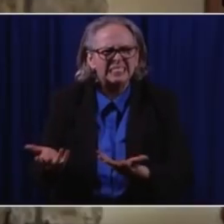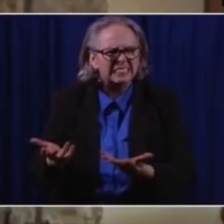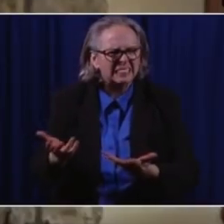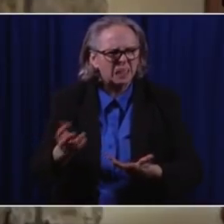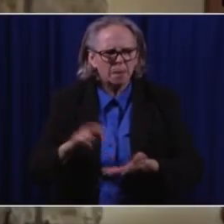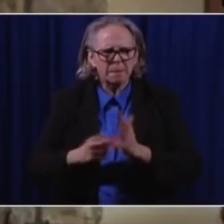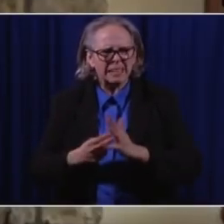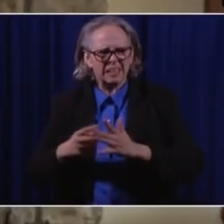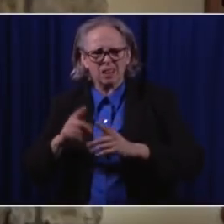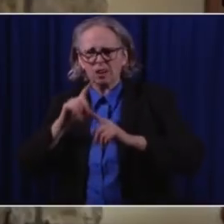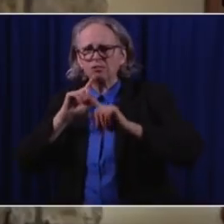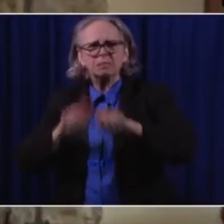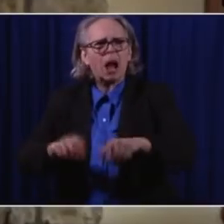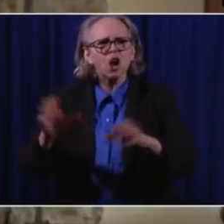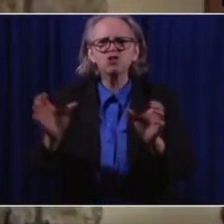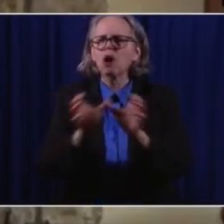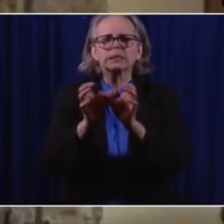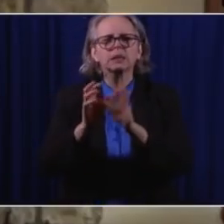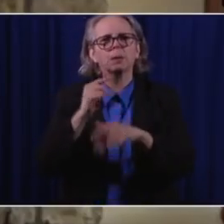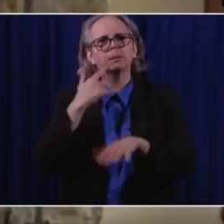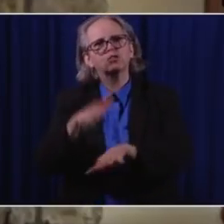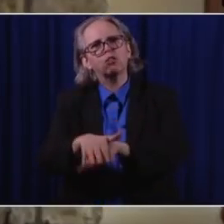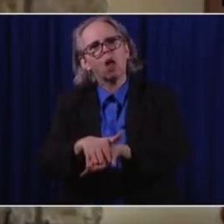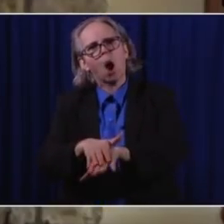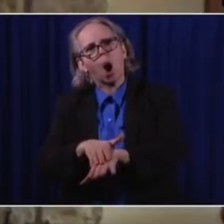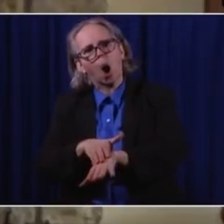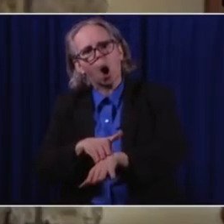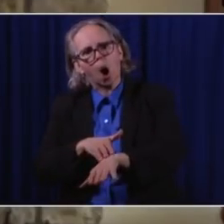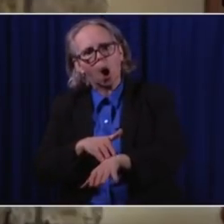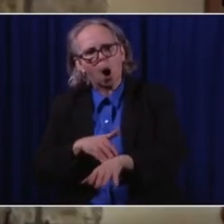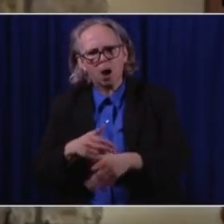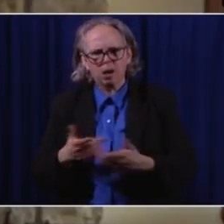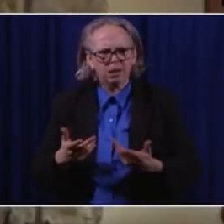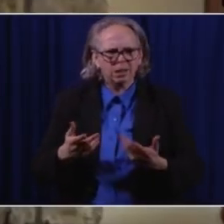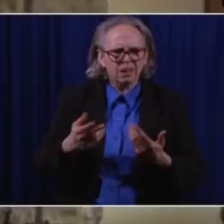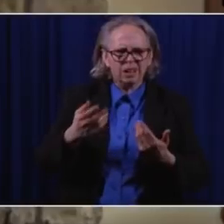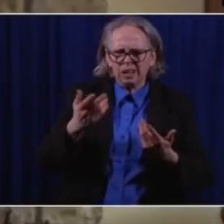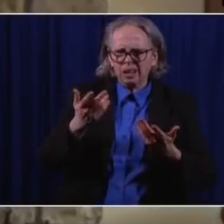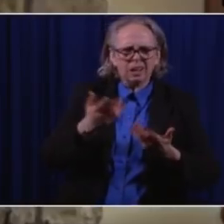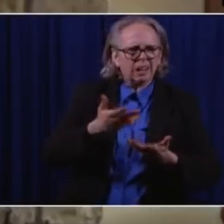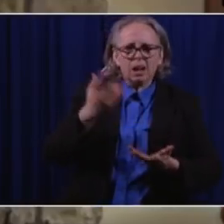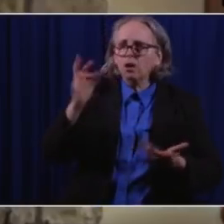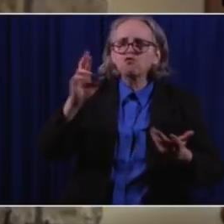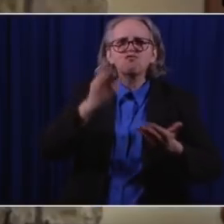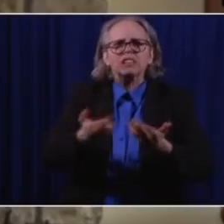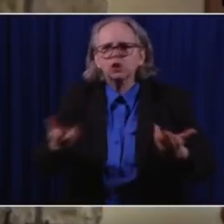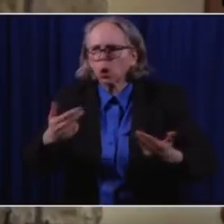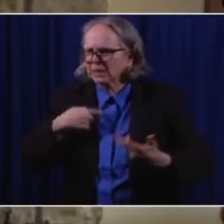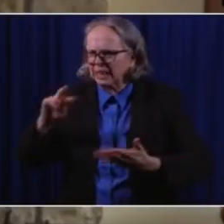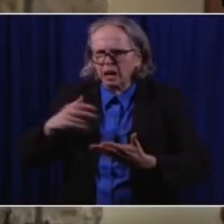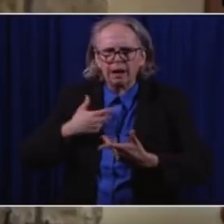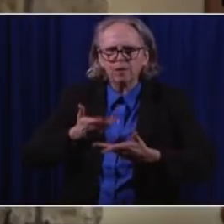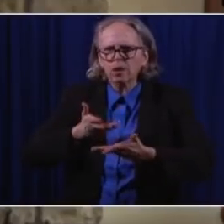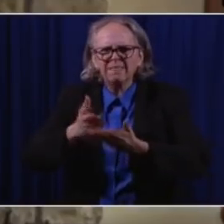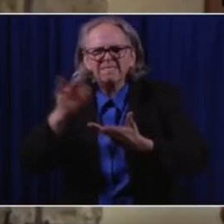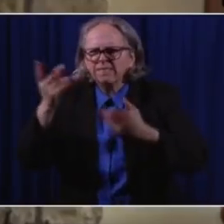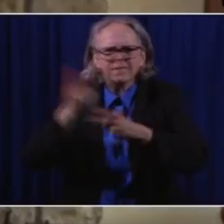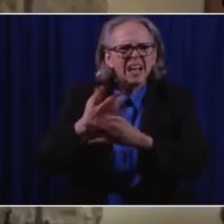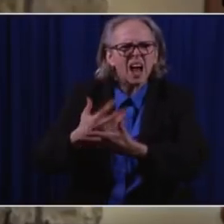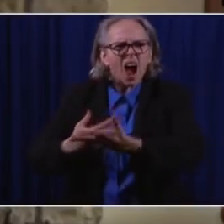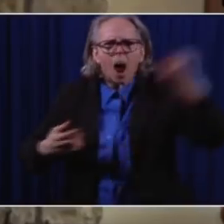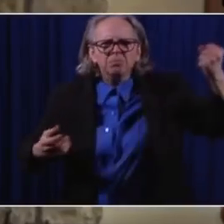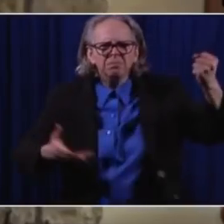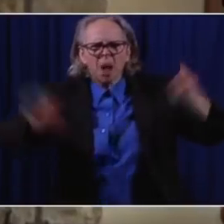take tools away from this governor or future governors. It would put the lives of Ohioans in jeopardy.